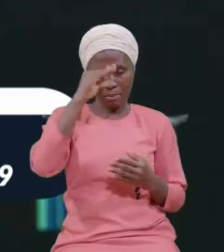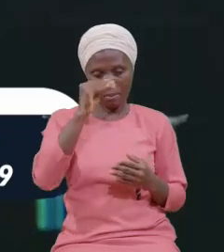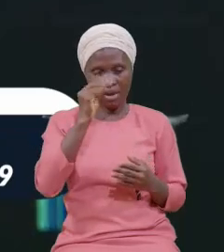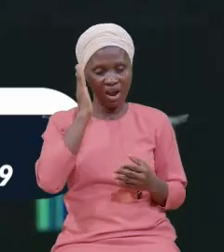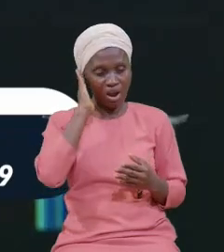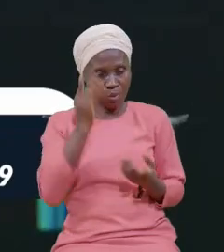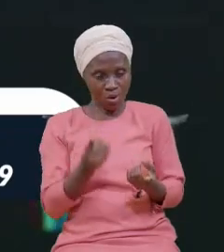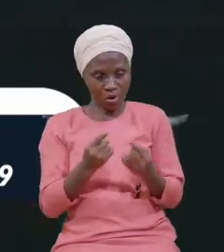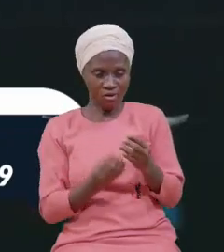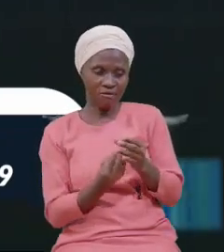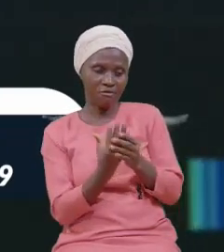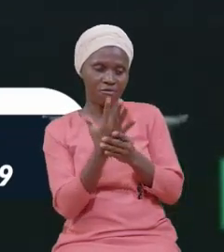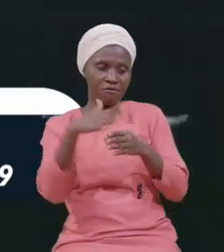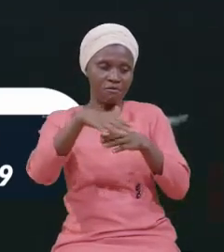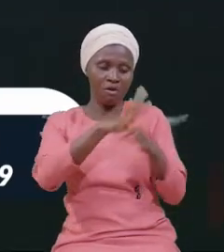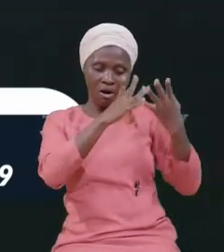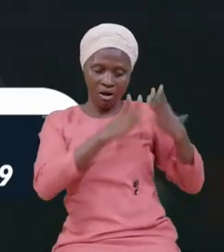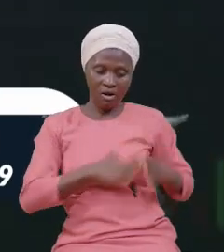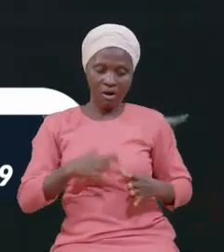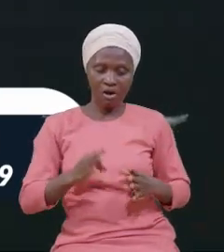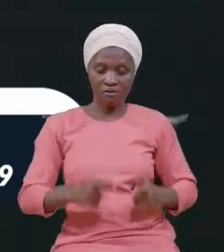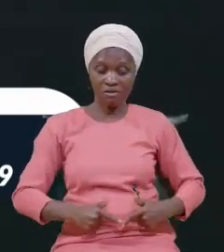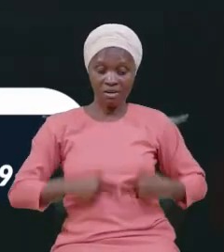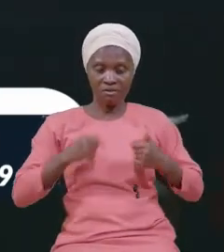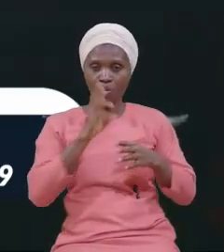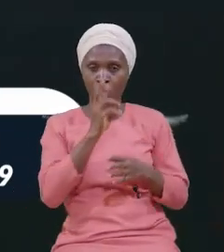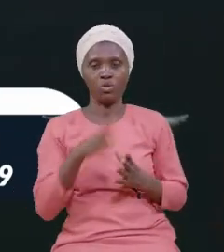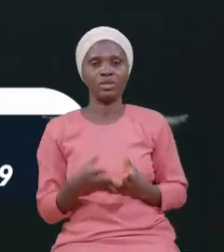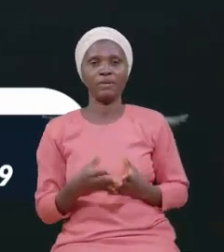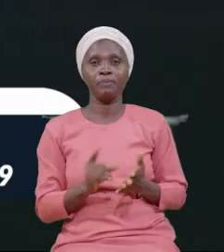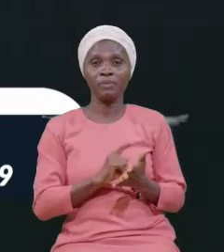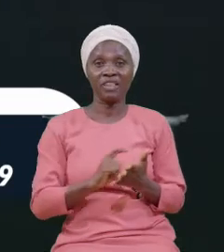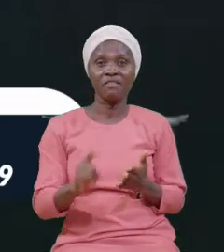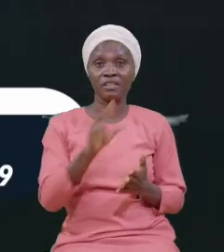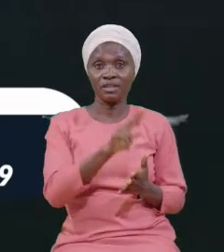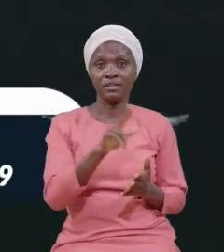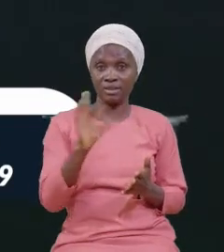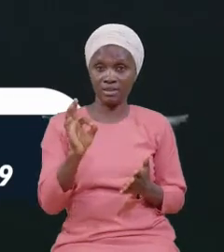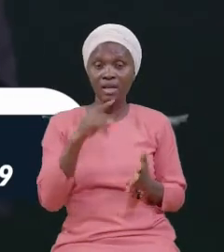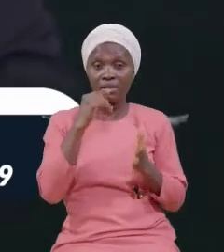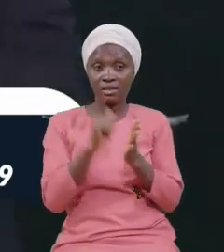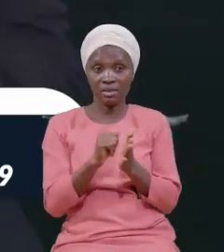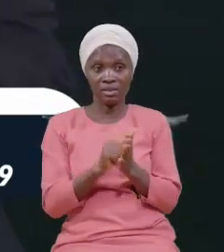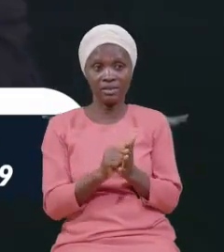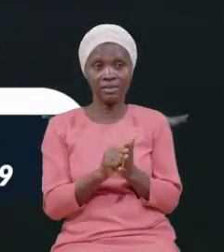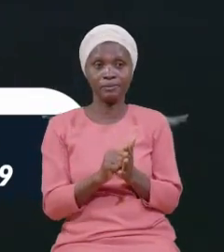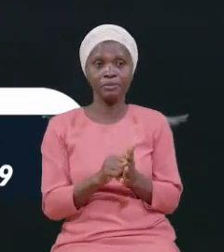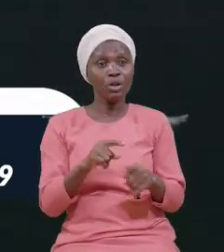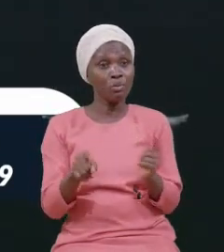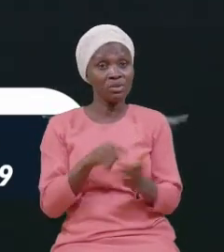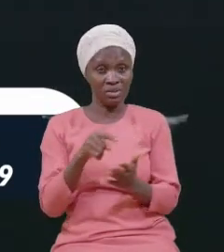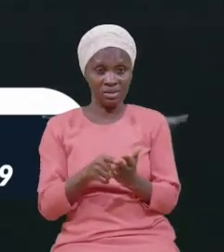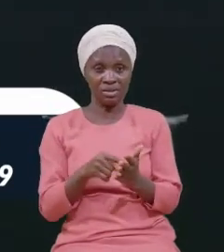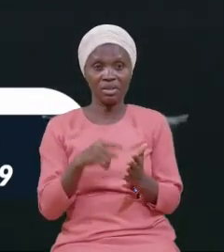of living water. Verse 39, it says, but they speak he of the Spirit, which